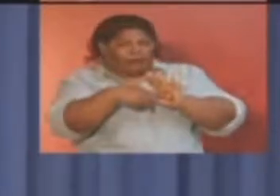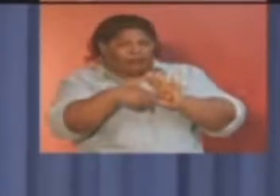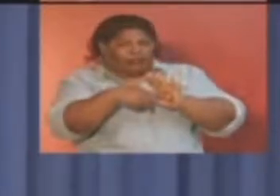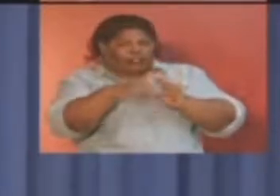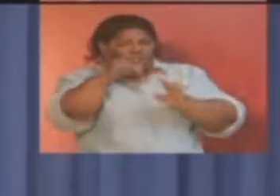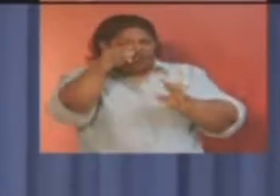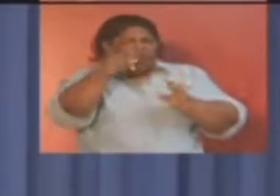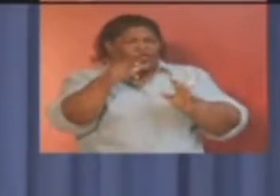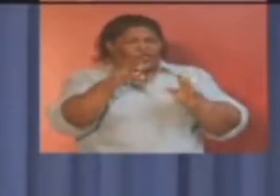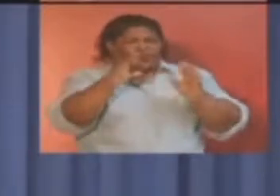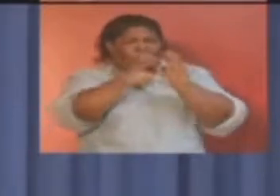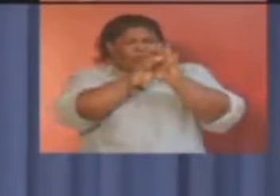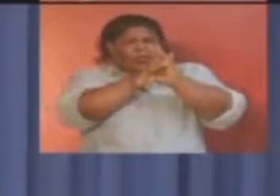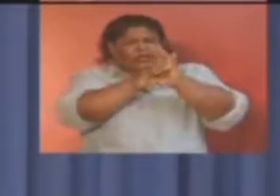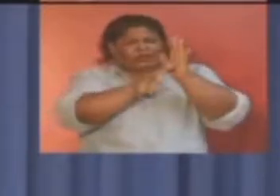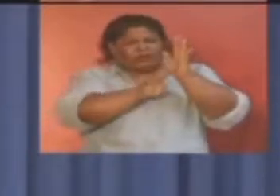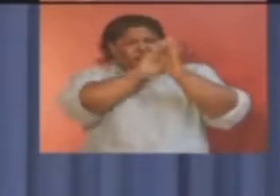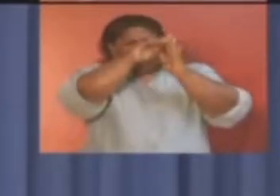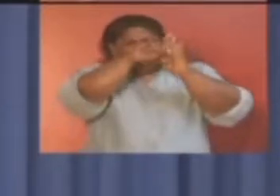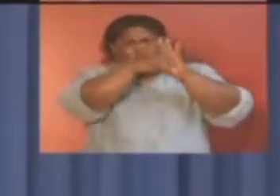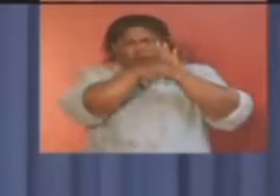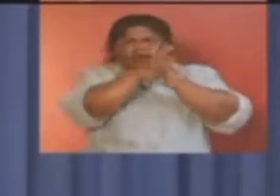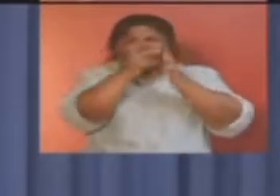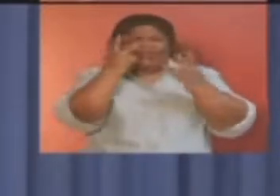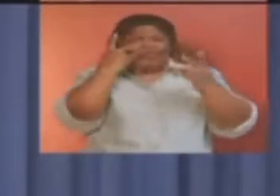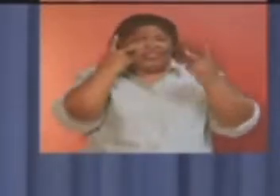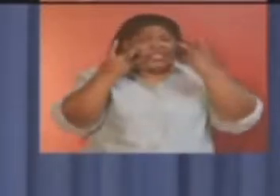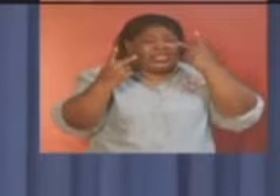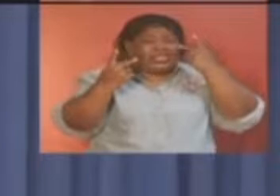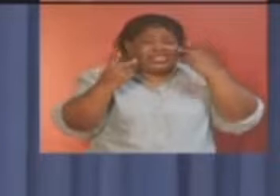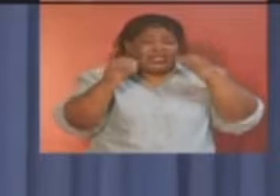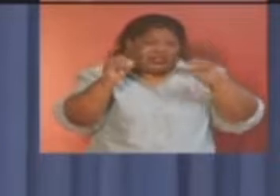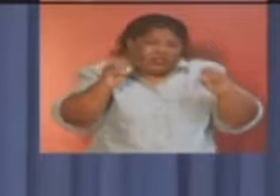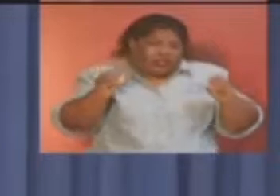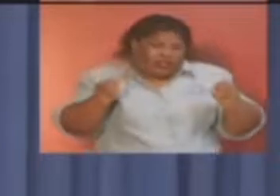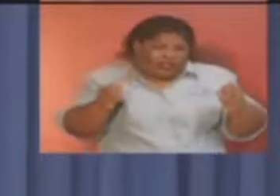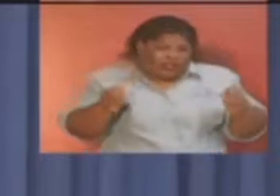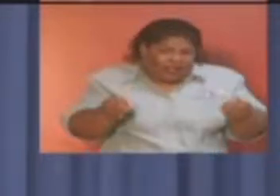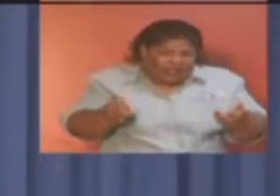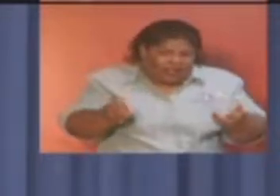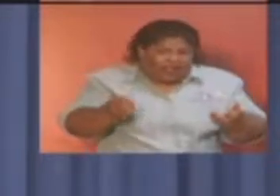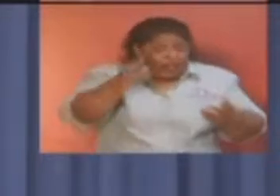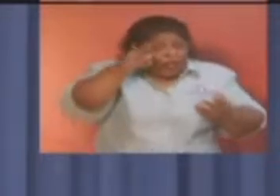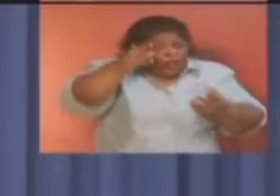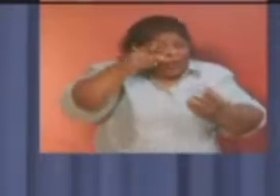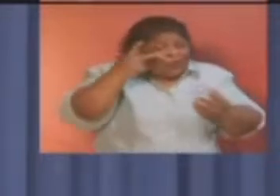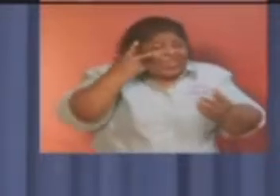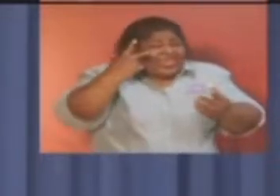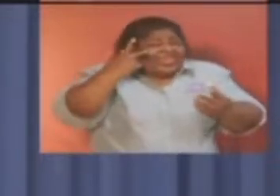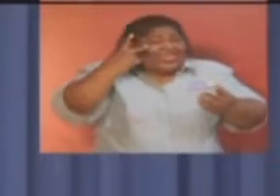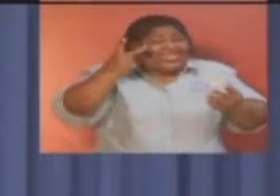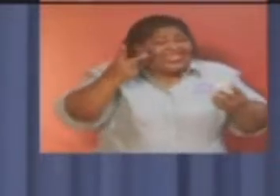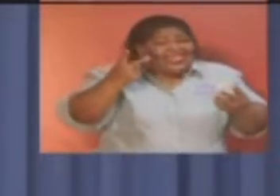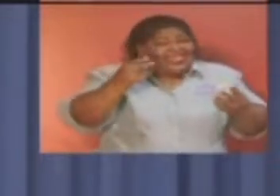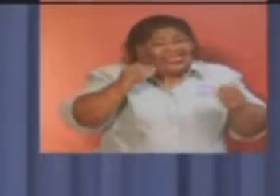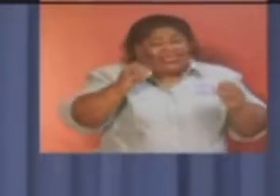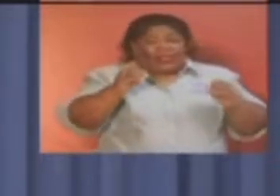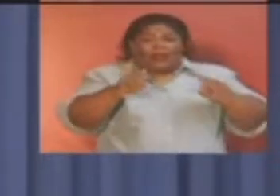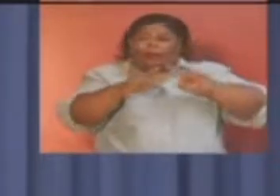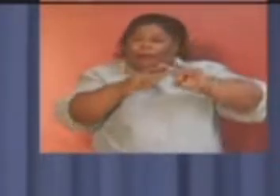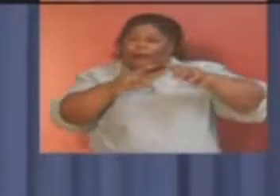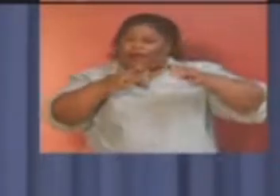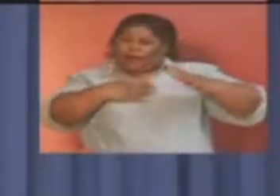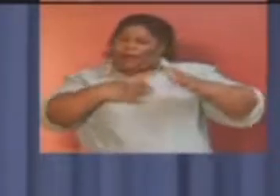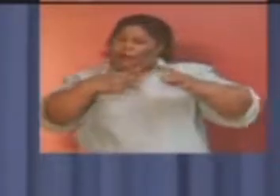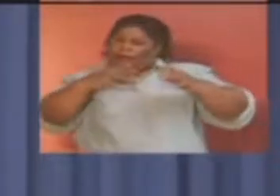So while you were hearing what he was saying, and while he was drawing his conclusions, you were not able to see the data. I hope today that would have